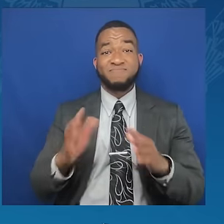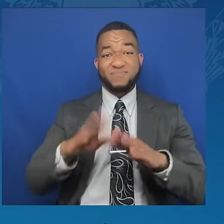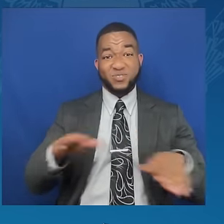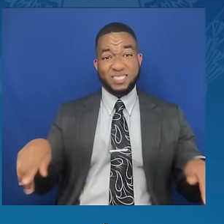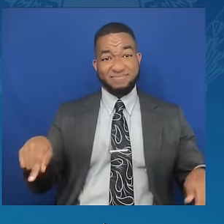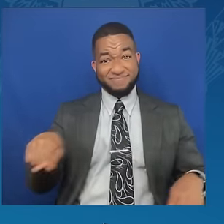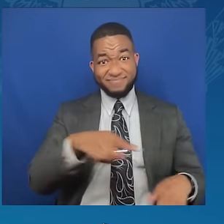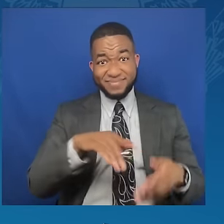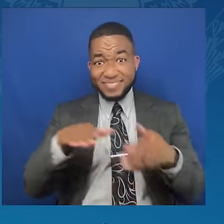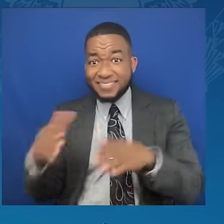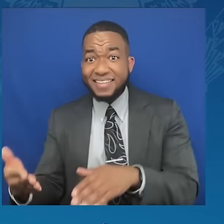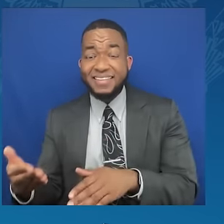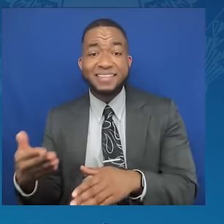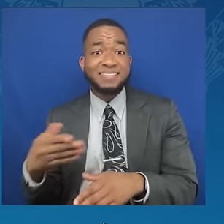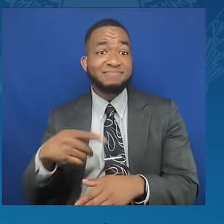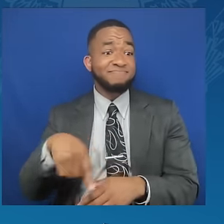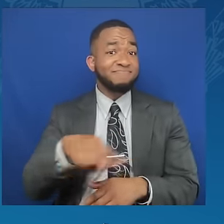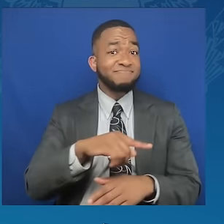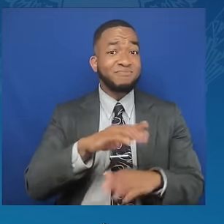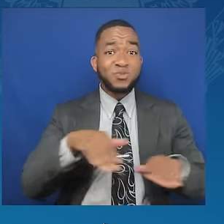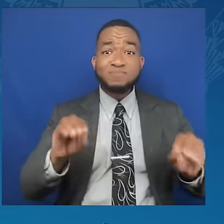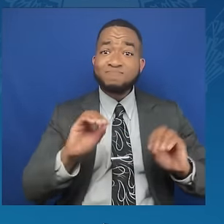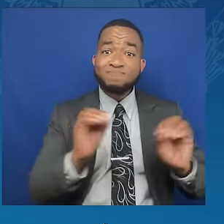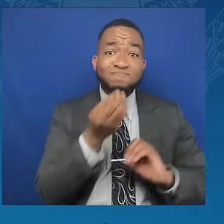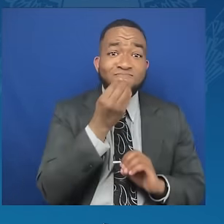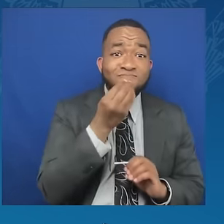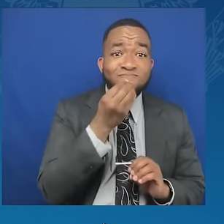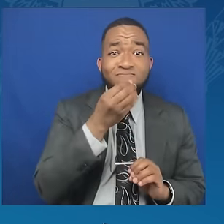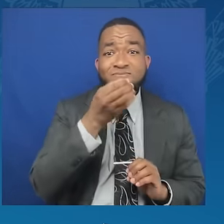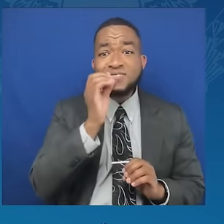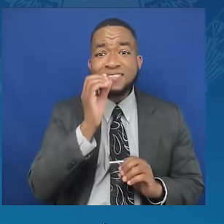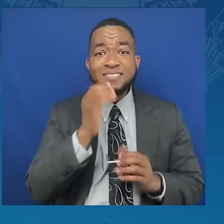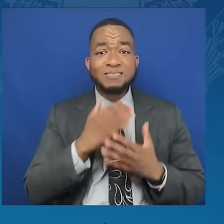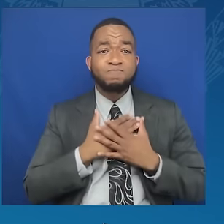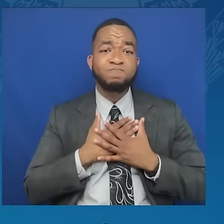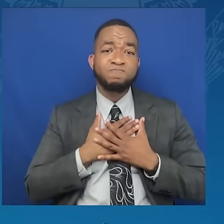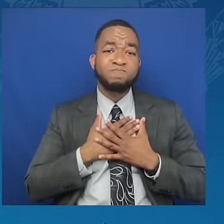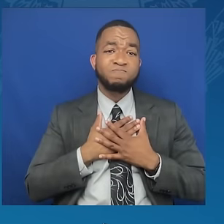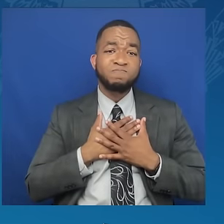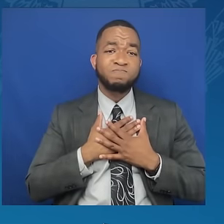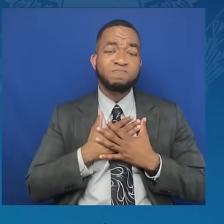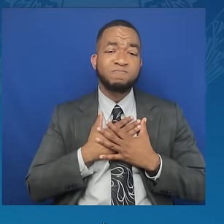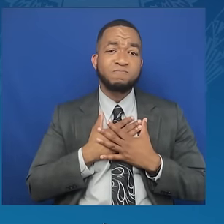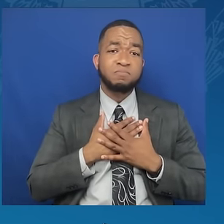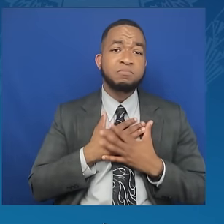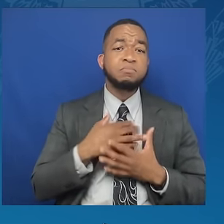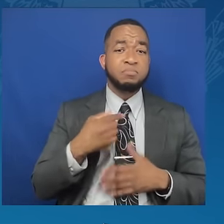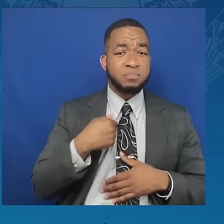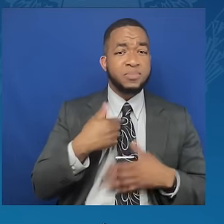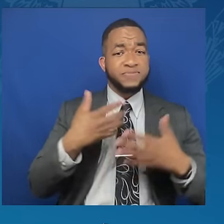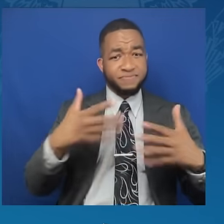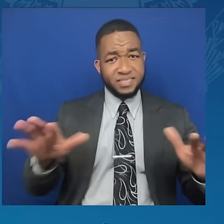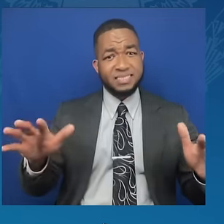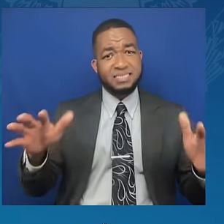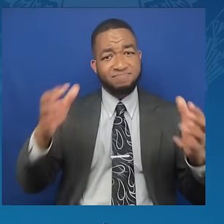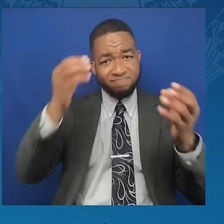As I have said many times, too many innocent Palestinians have been killed.